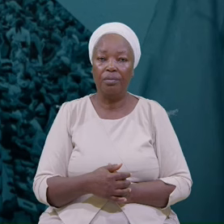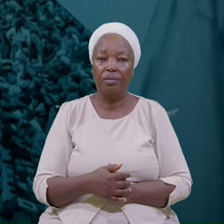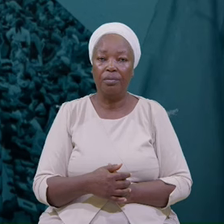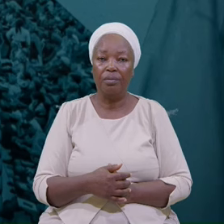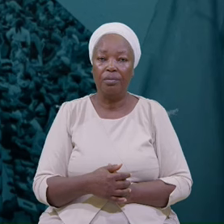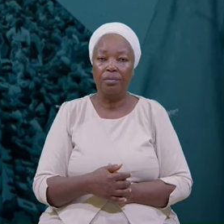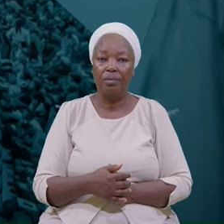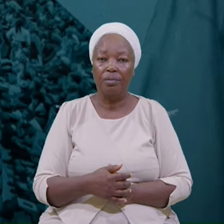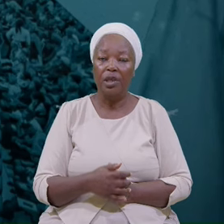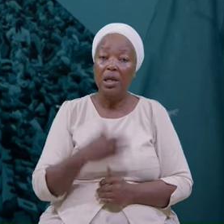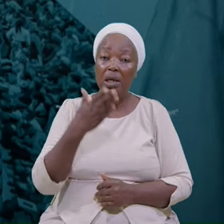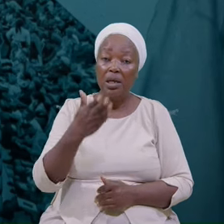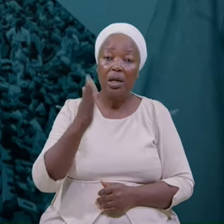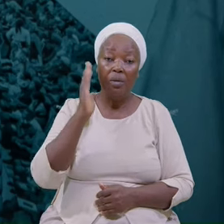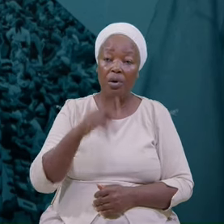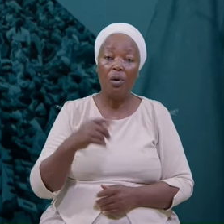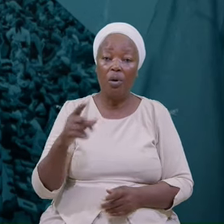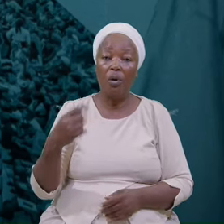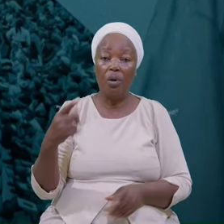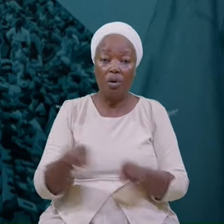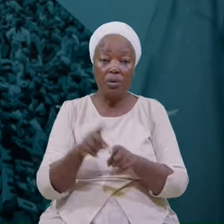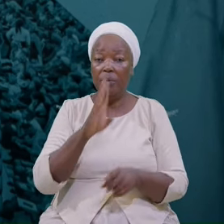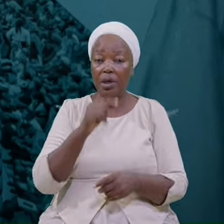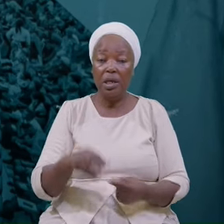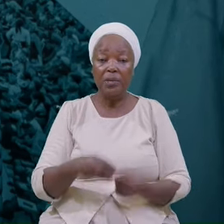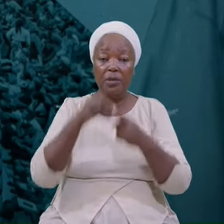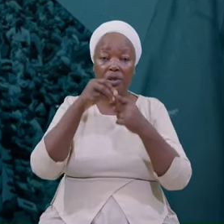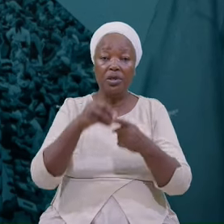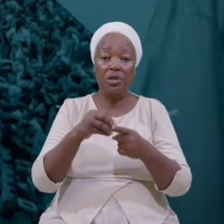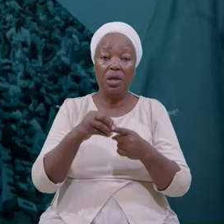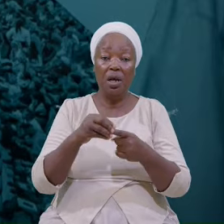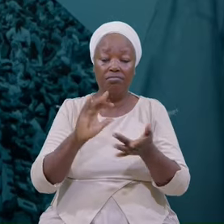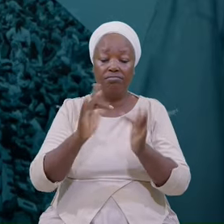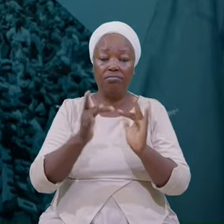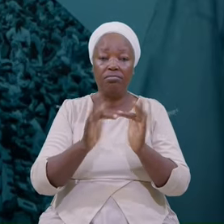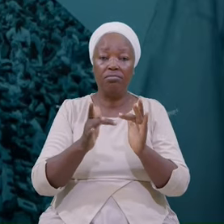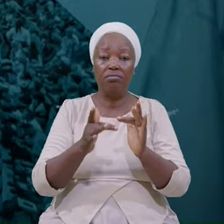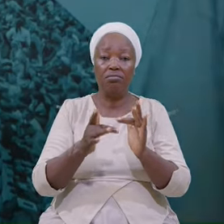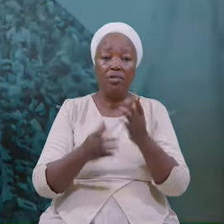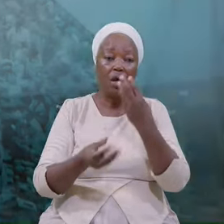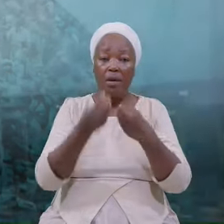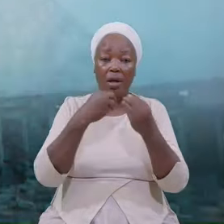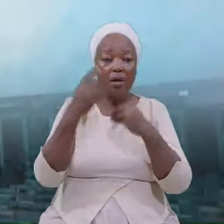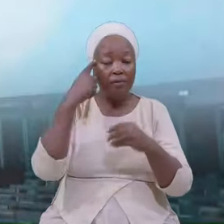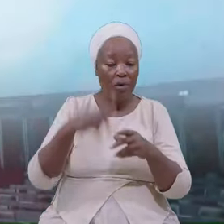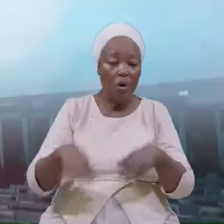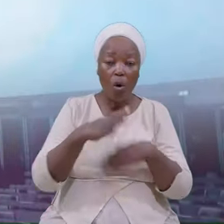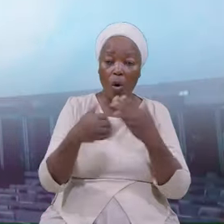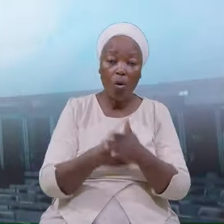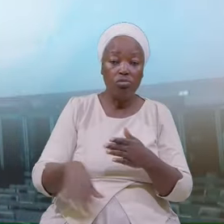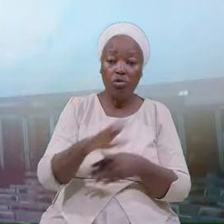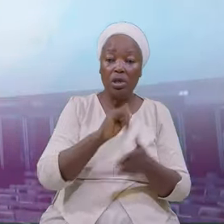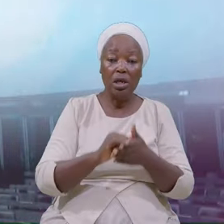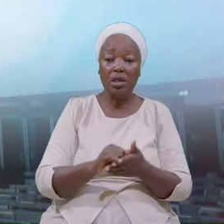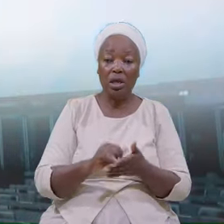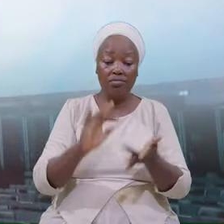There will also be a special online banquet for all those watching online